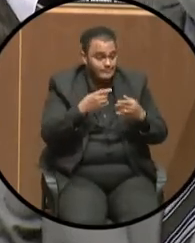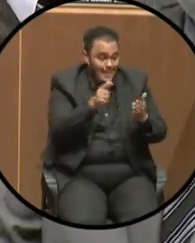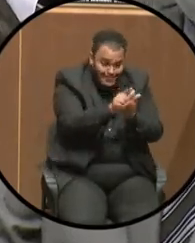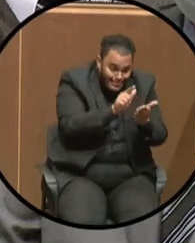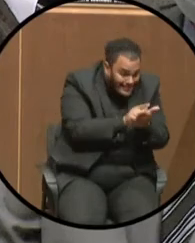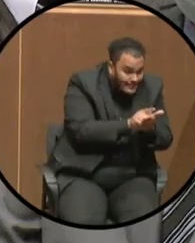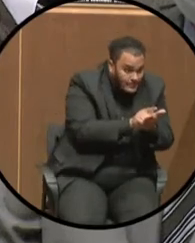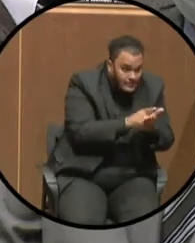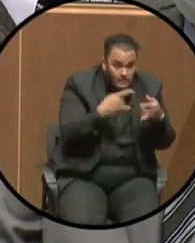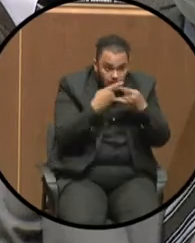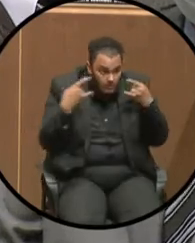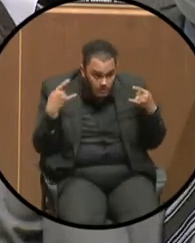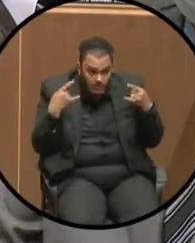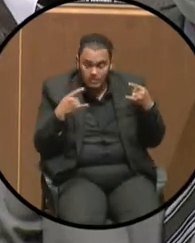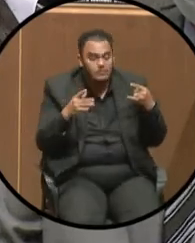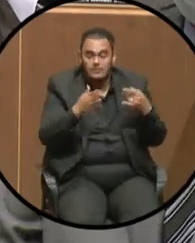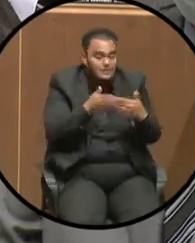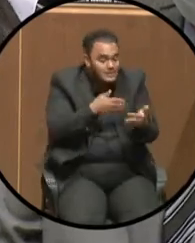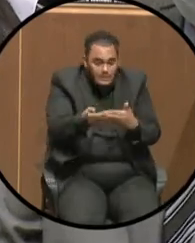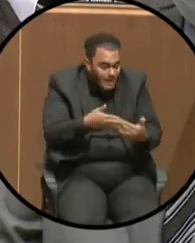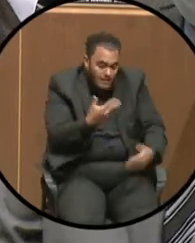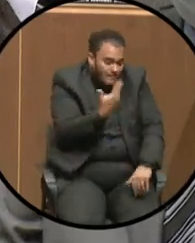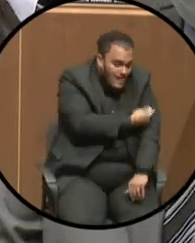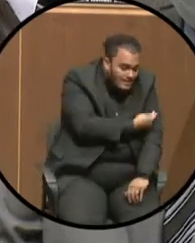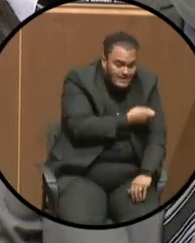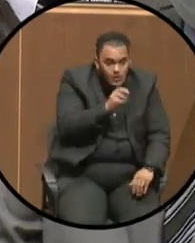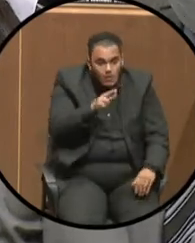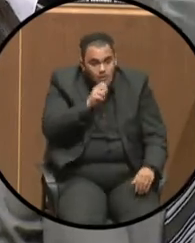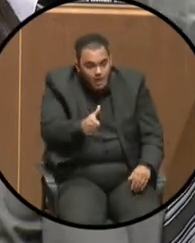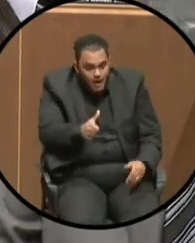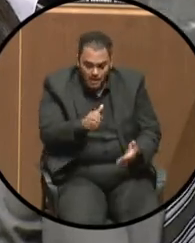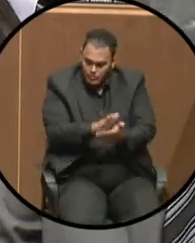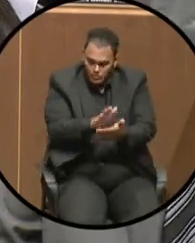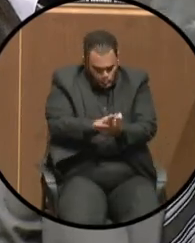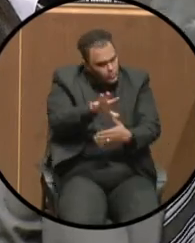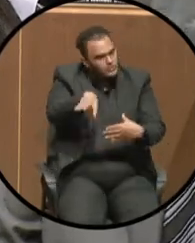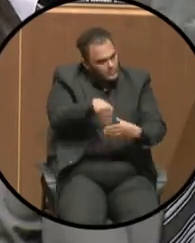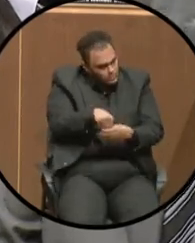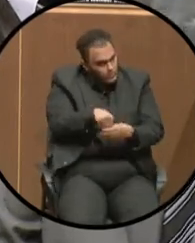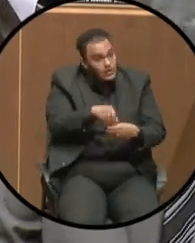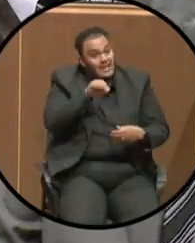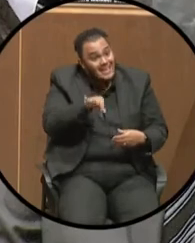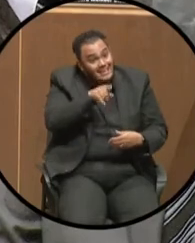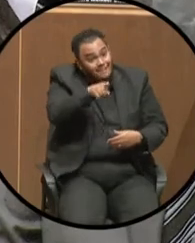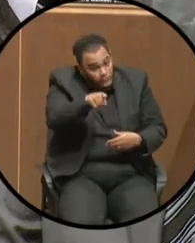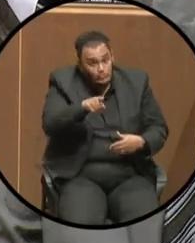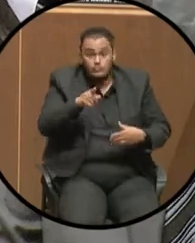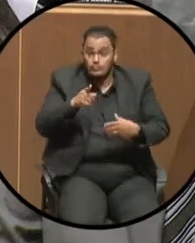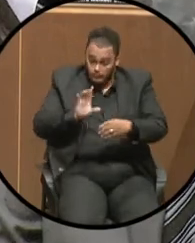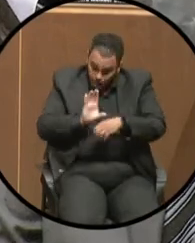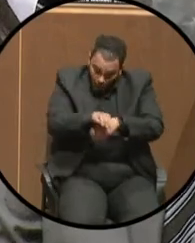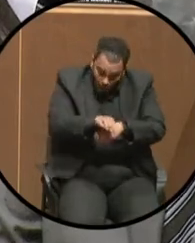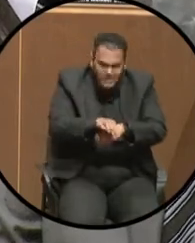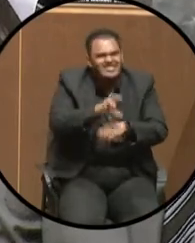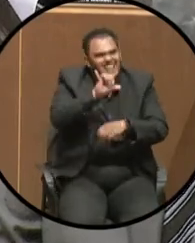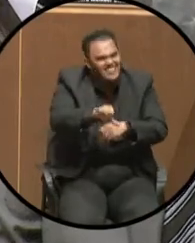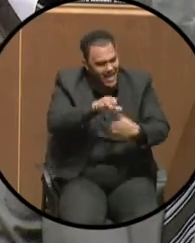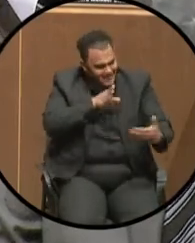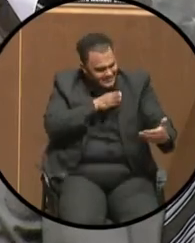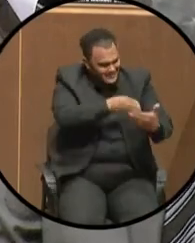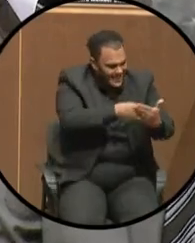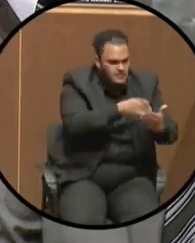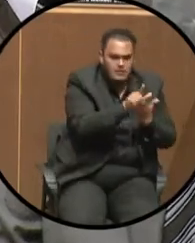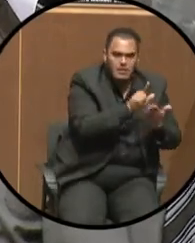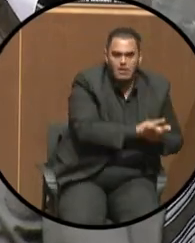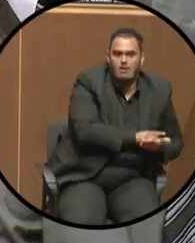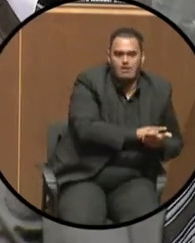are not vaccinated, including schools. If they persist, they will be in defiance of the law. Although Orange County may not be